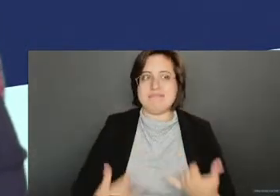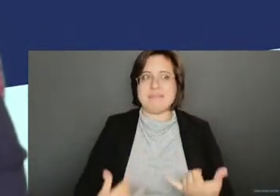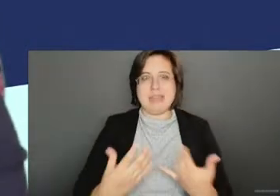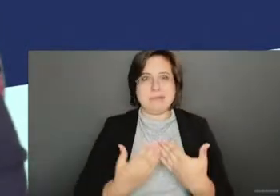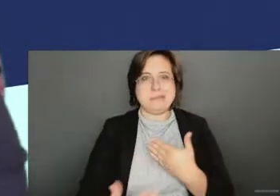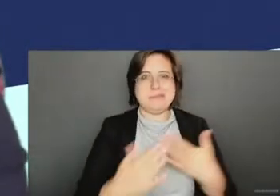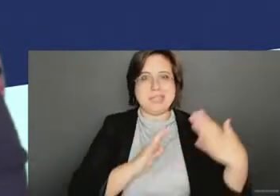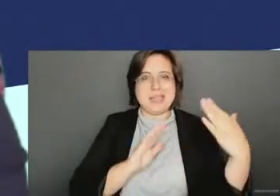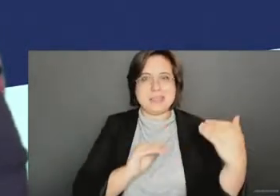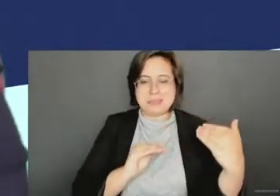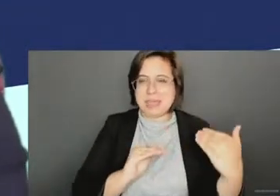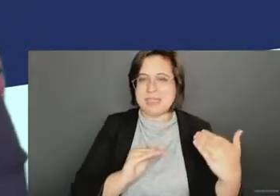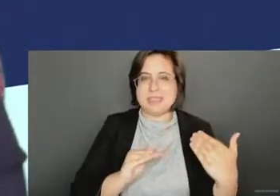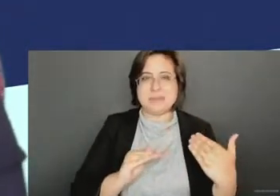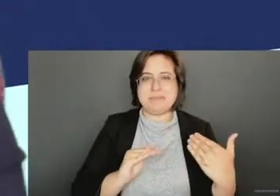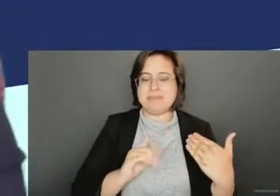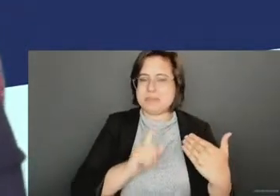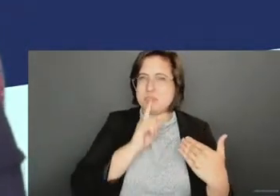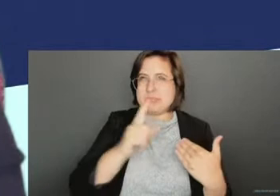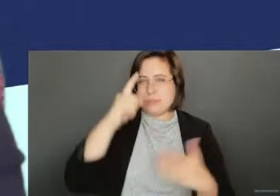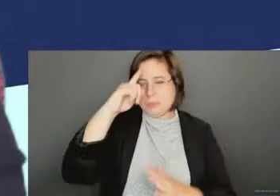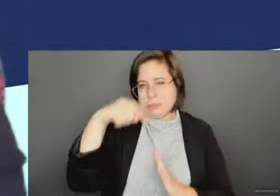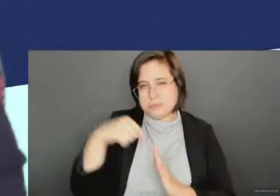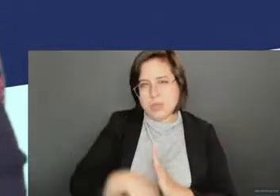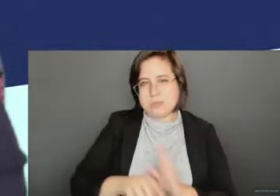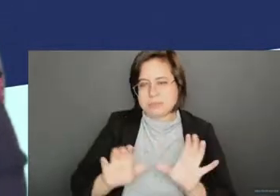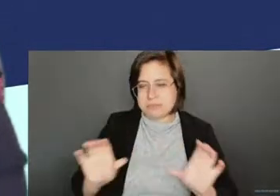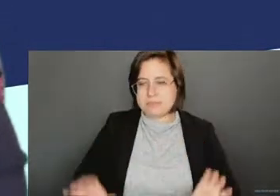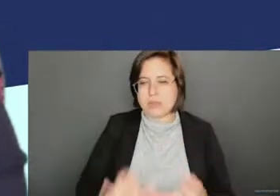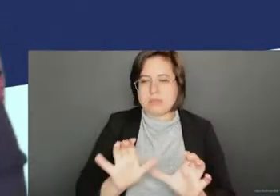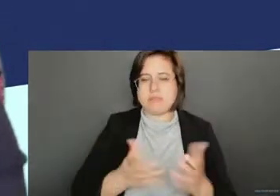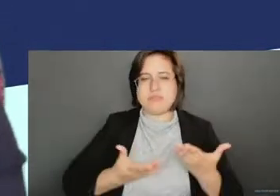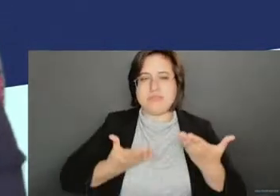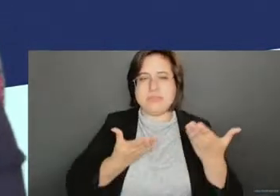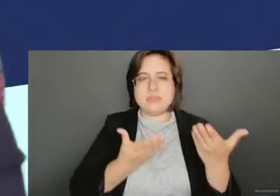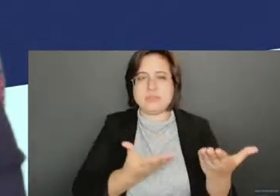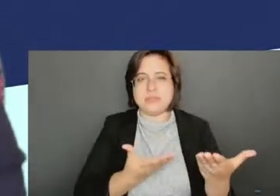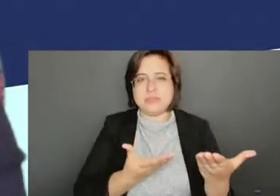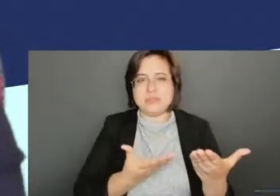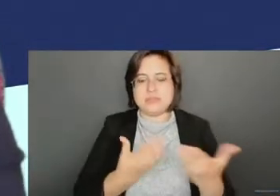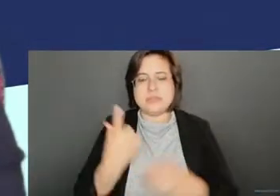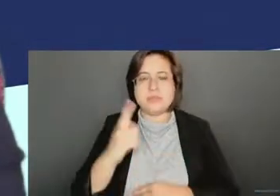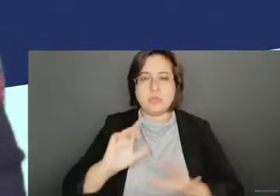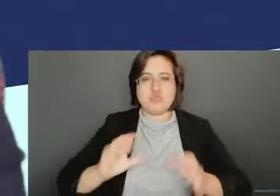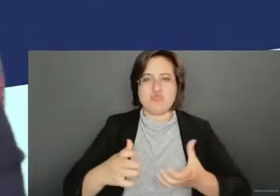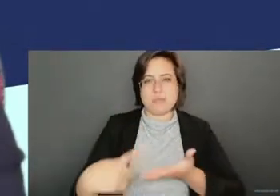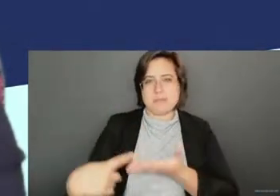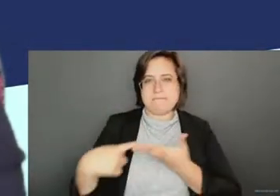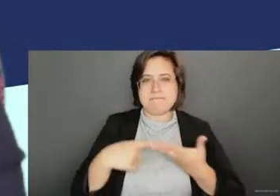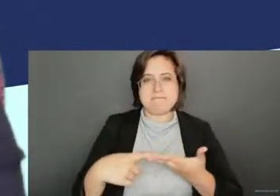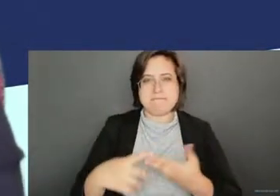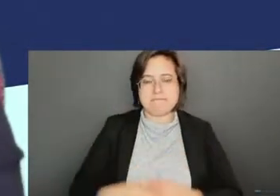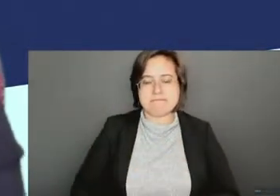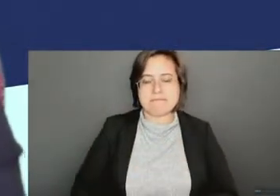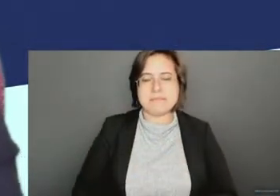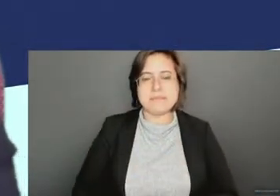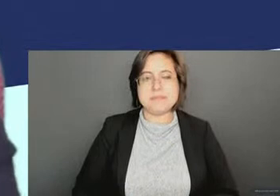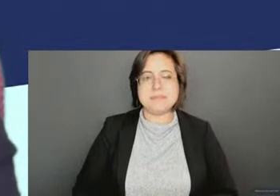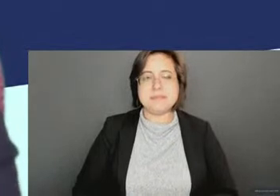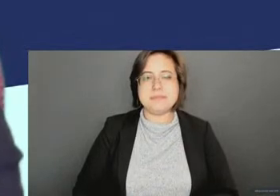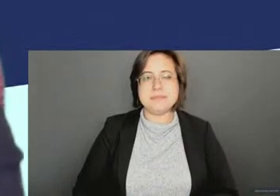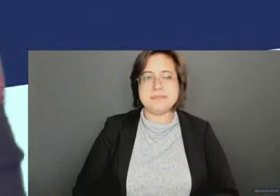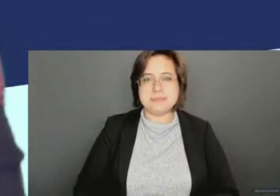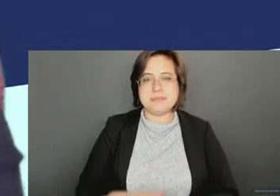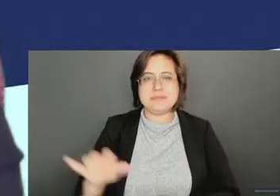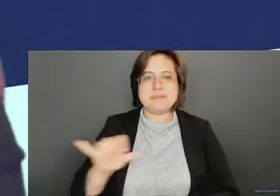these extremely thoughtful and actionable interim recommendations for our group deliberation. I want to thank,